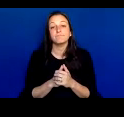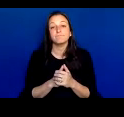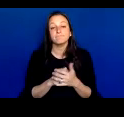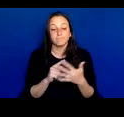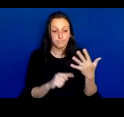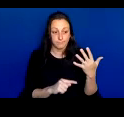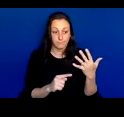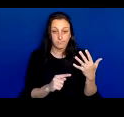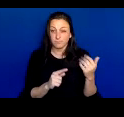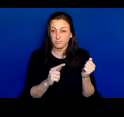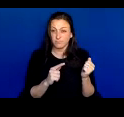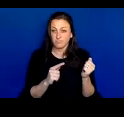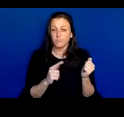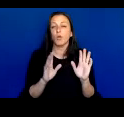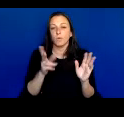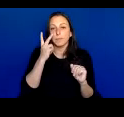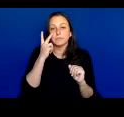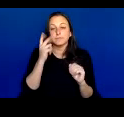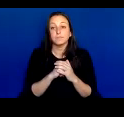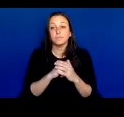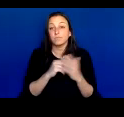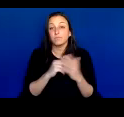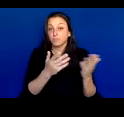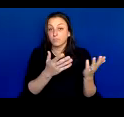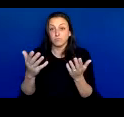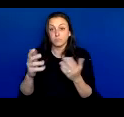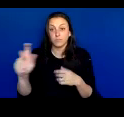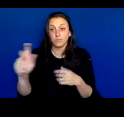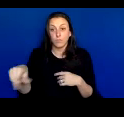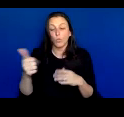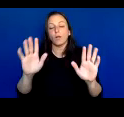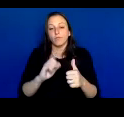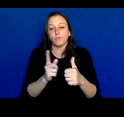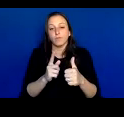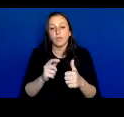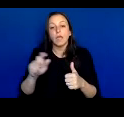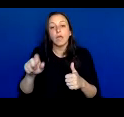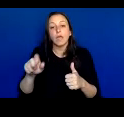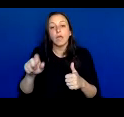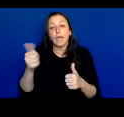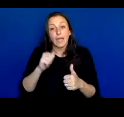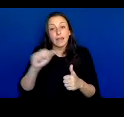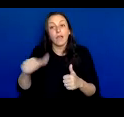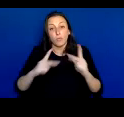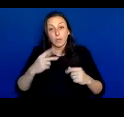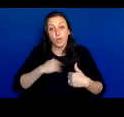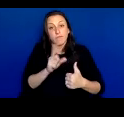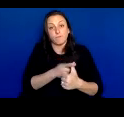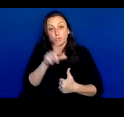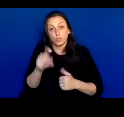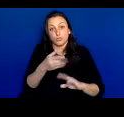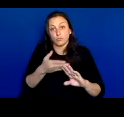Do we want to, let's see, any other first questions before we go to follow-up?